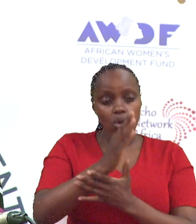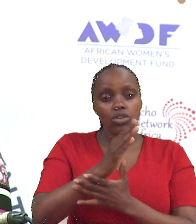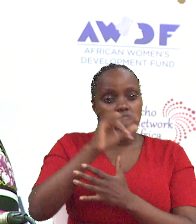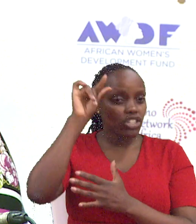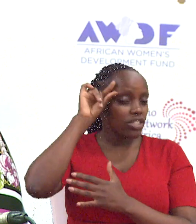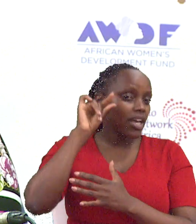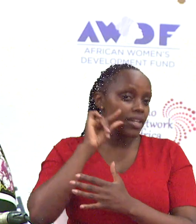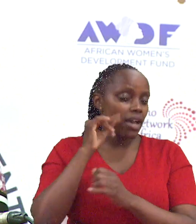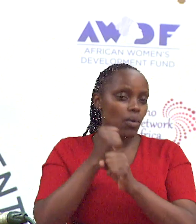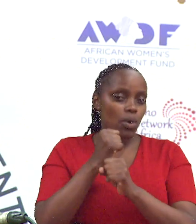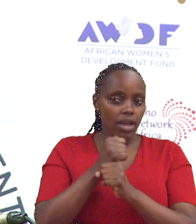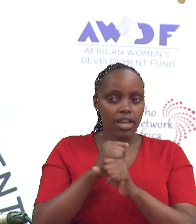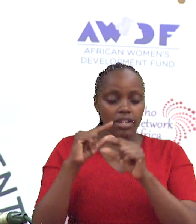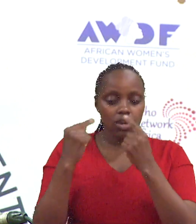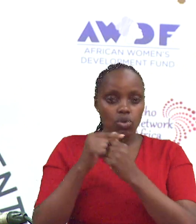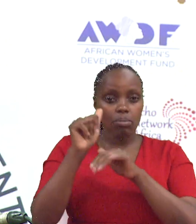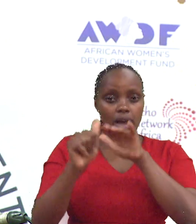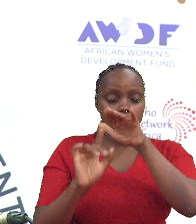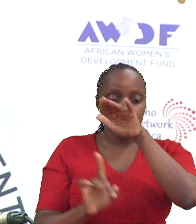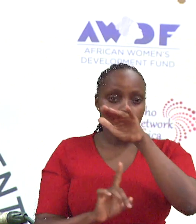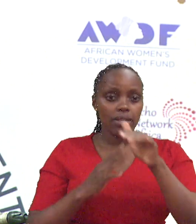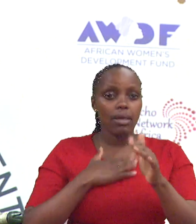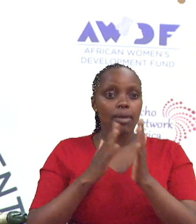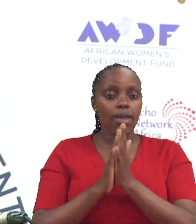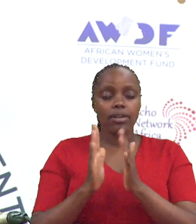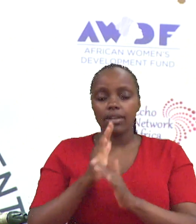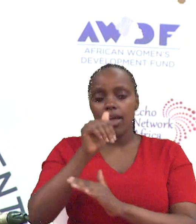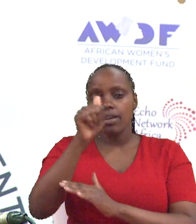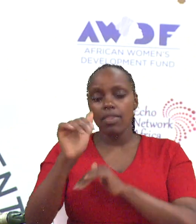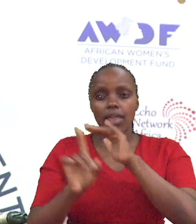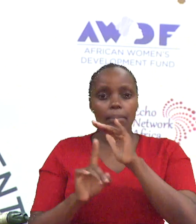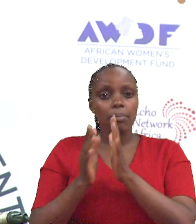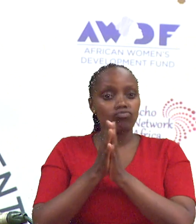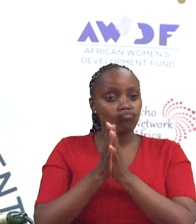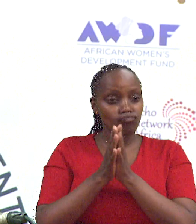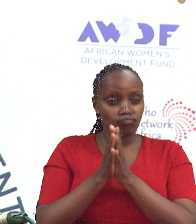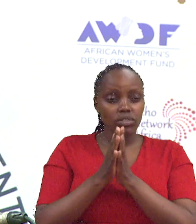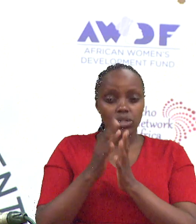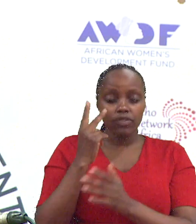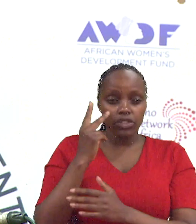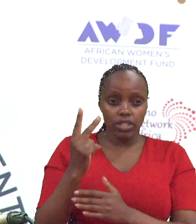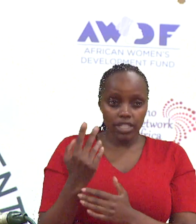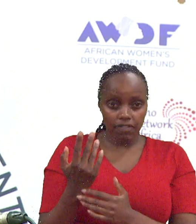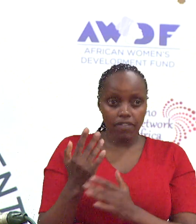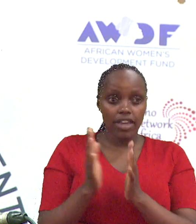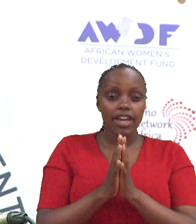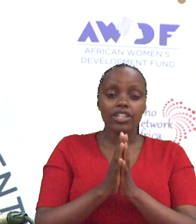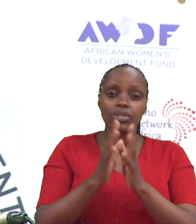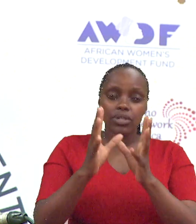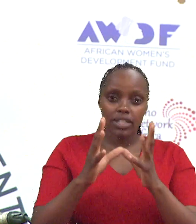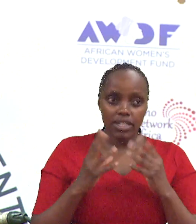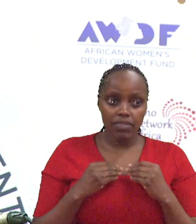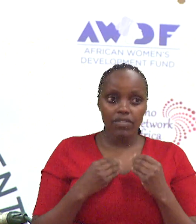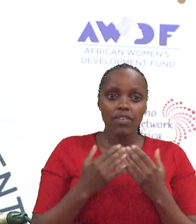Working Group in my ministry and beyond. I look forward to receiving